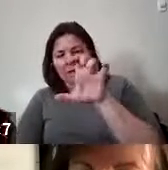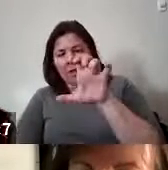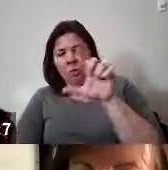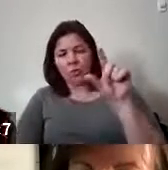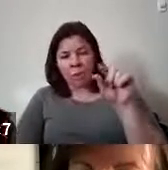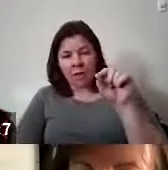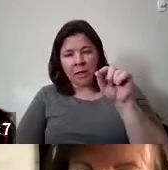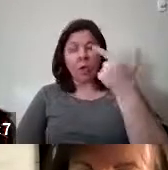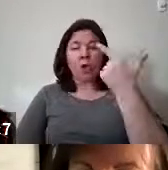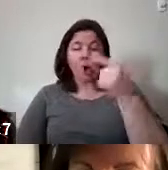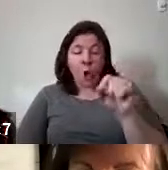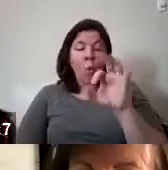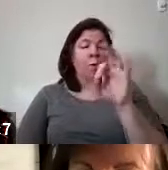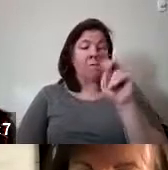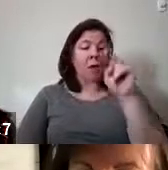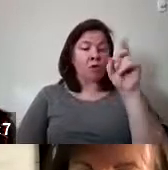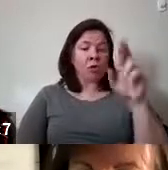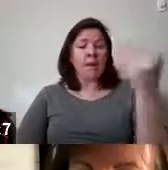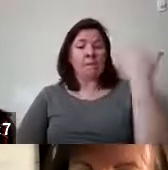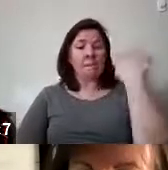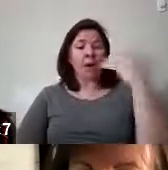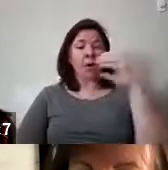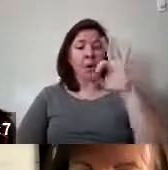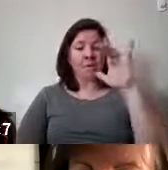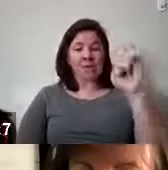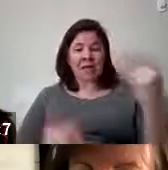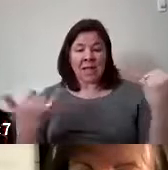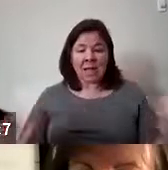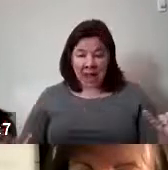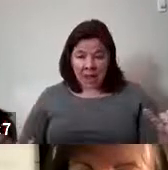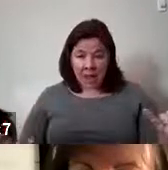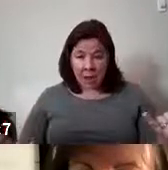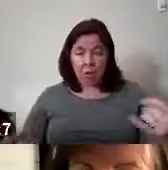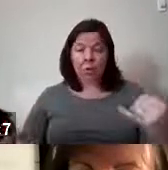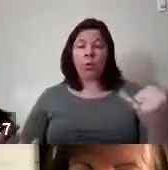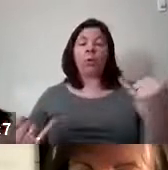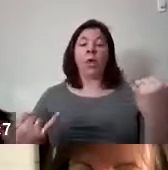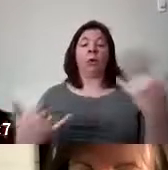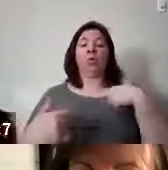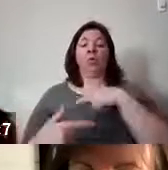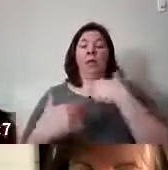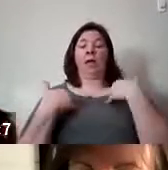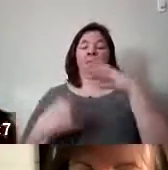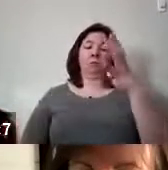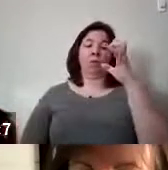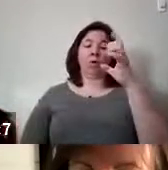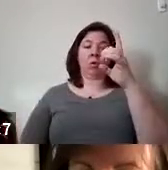400,720 Go founders on the back office. Richard was following up, and at this point we have